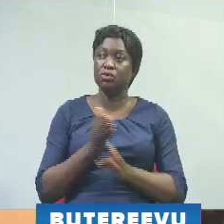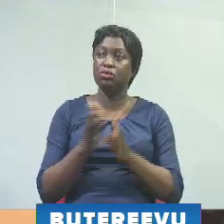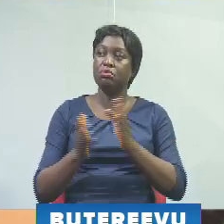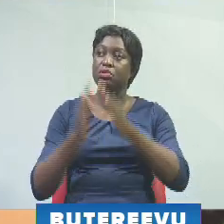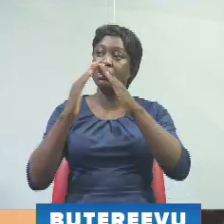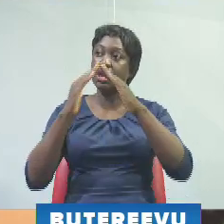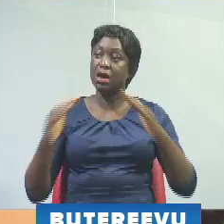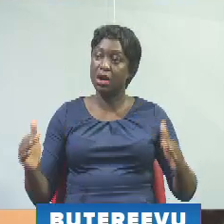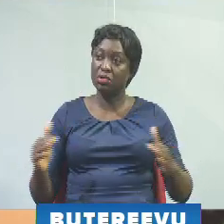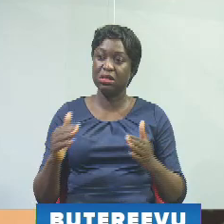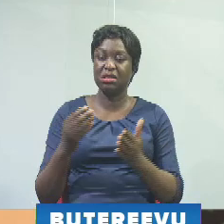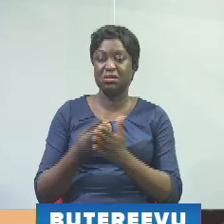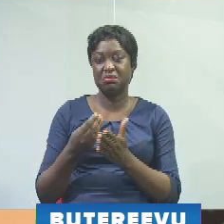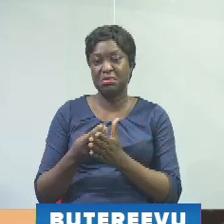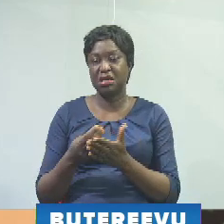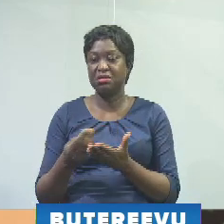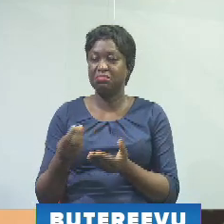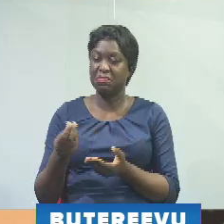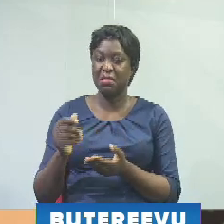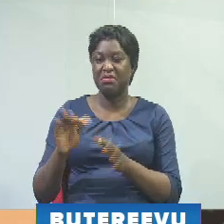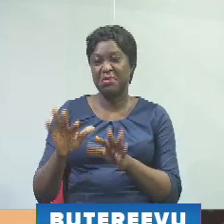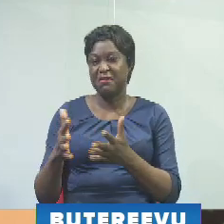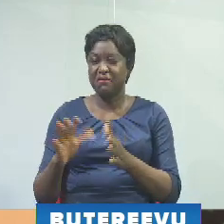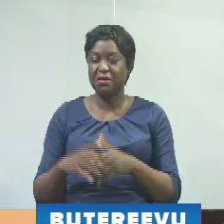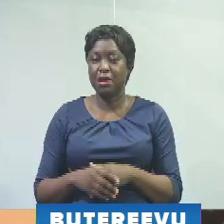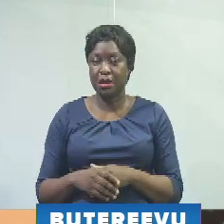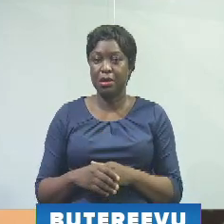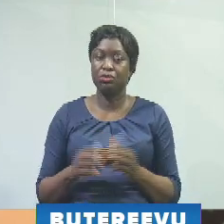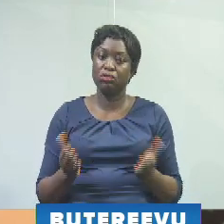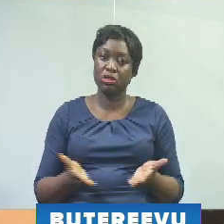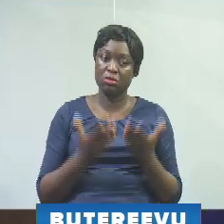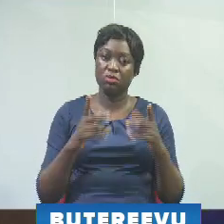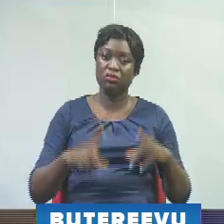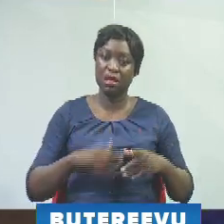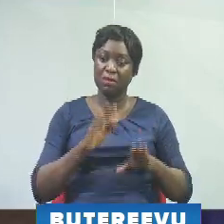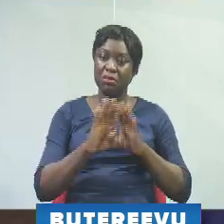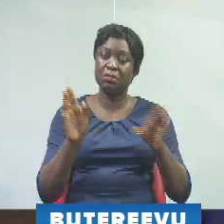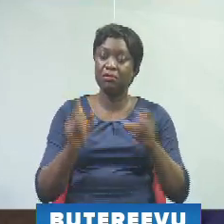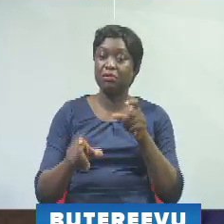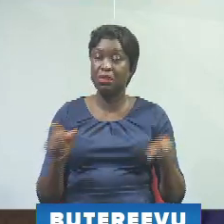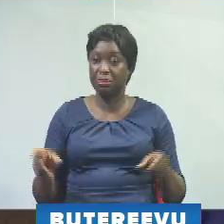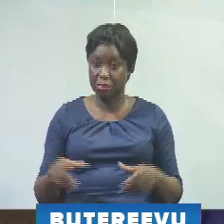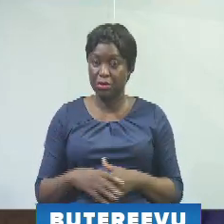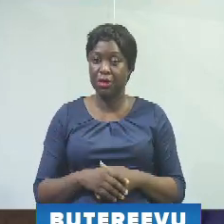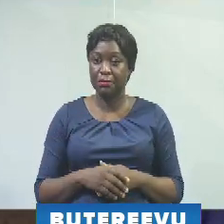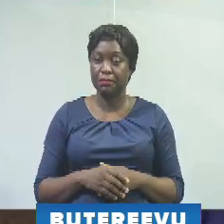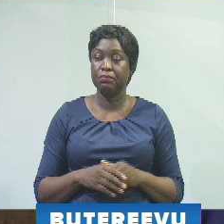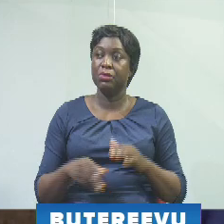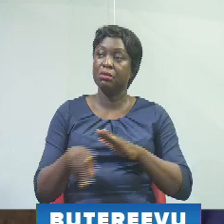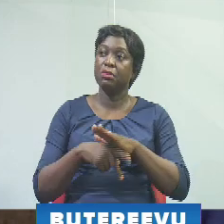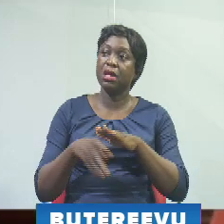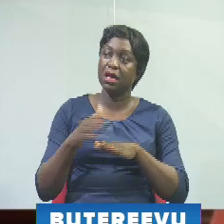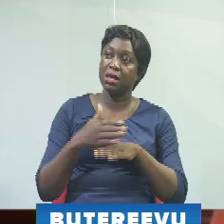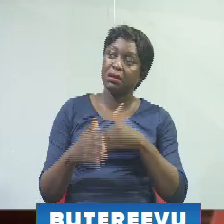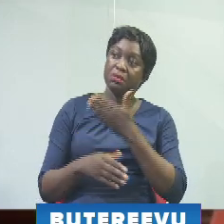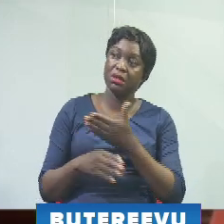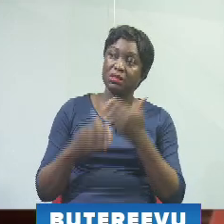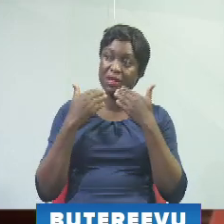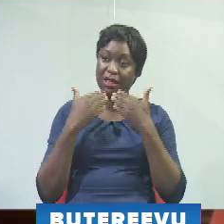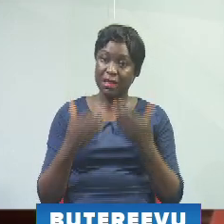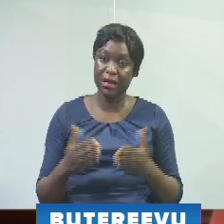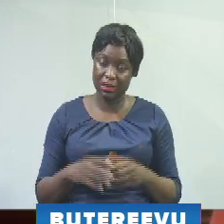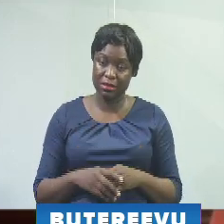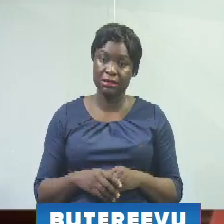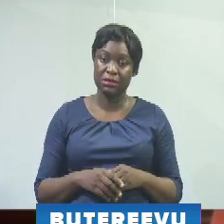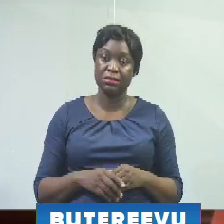ku Nsimbi ensaamusaamu okusobola okutereeza embeera z'abantu mwe bawangaalira. Owoomumbuga Charles Peter Mayiga yebazizza nnyo Senkulu wa